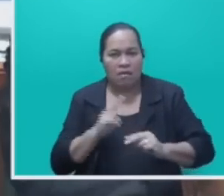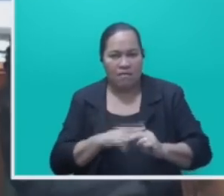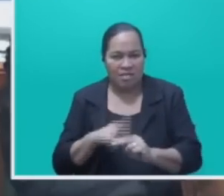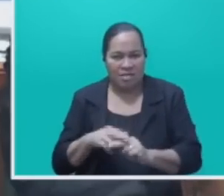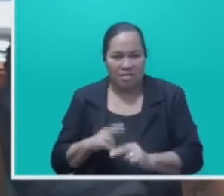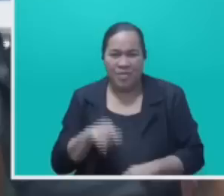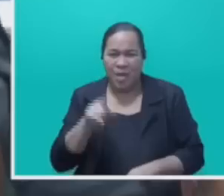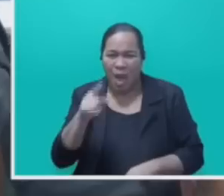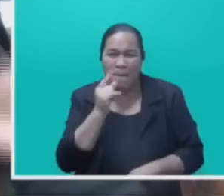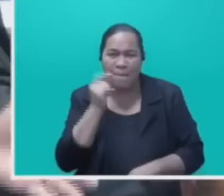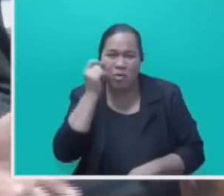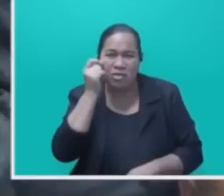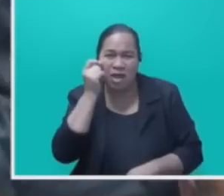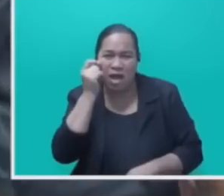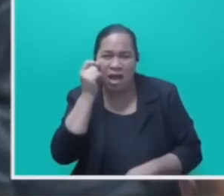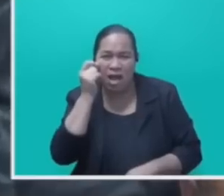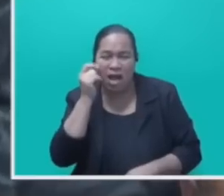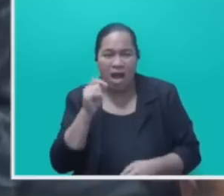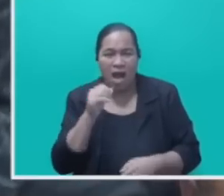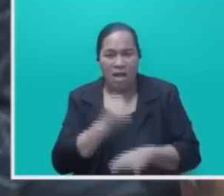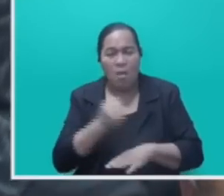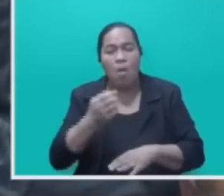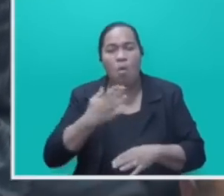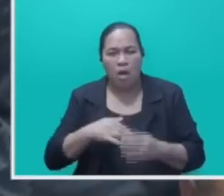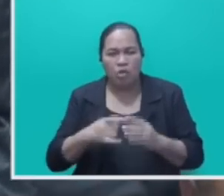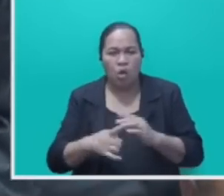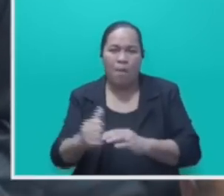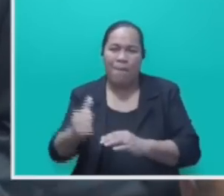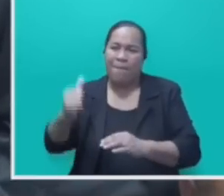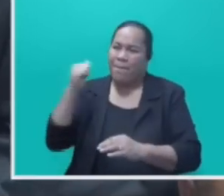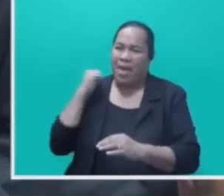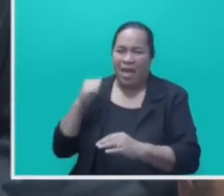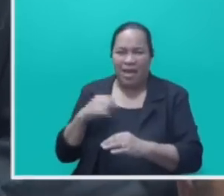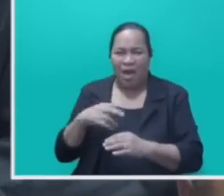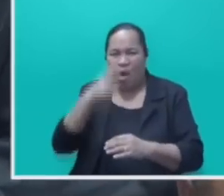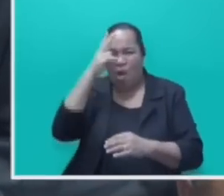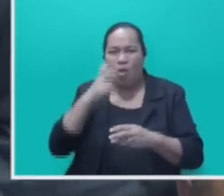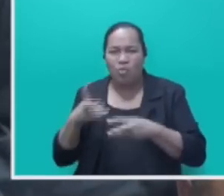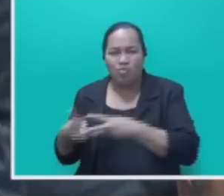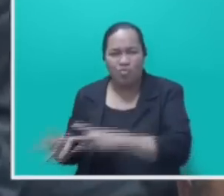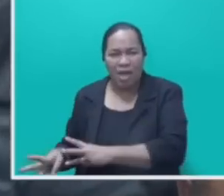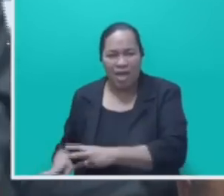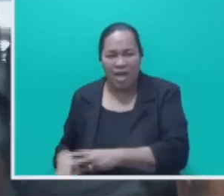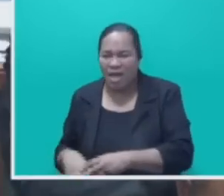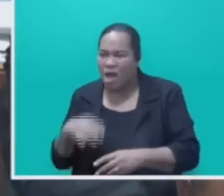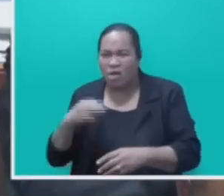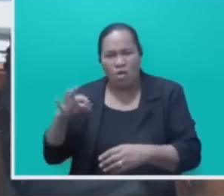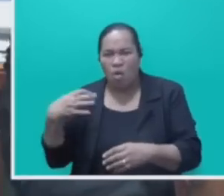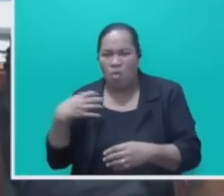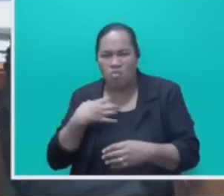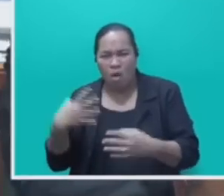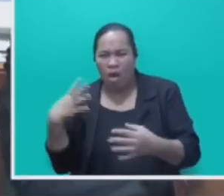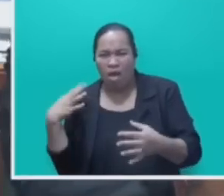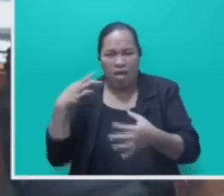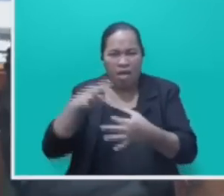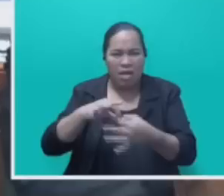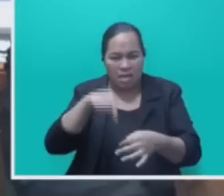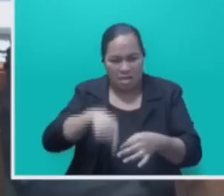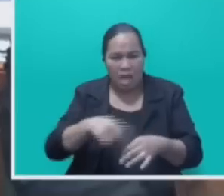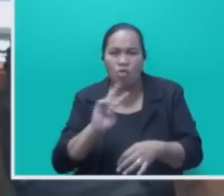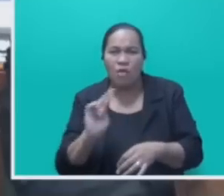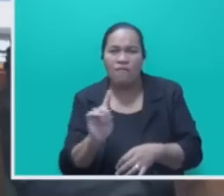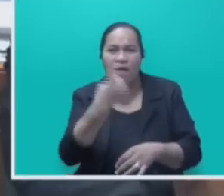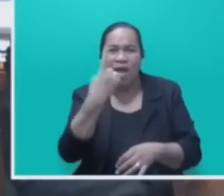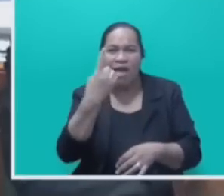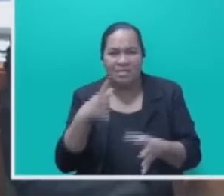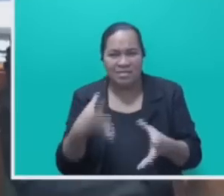The Rambuka government wants to go back in time to ministerial portfolios that are no longer applicable in the 21st century.